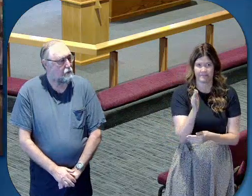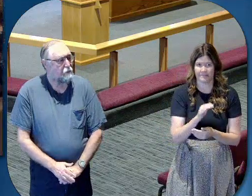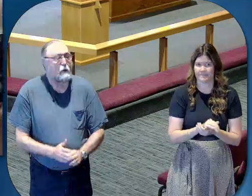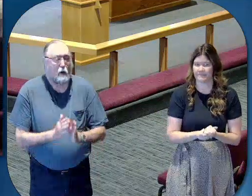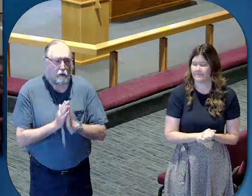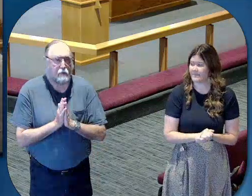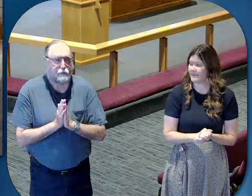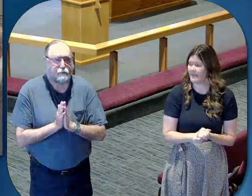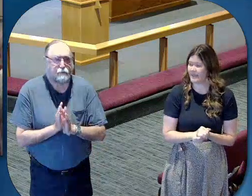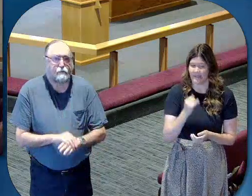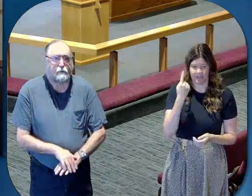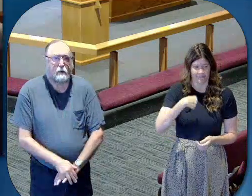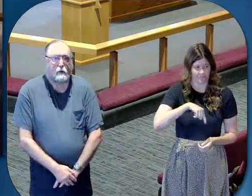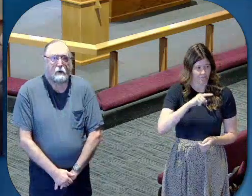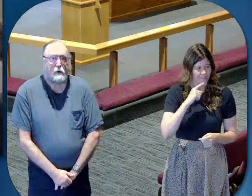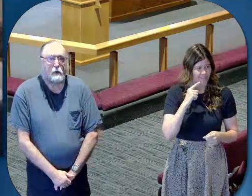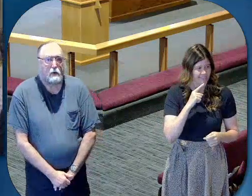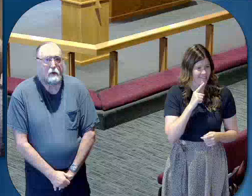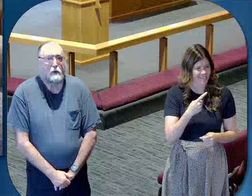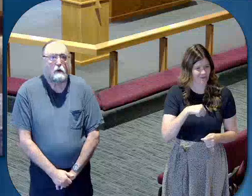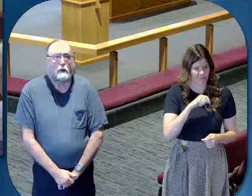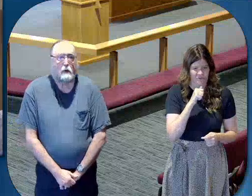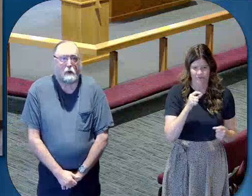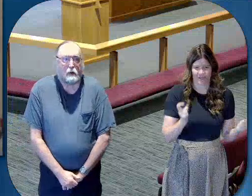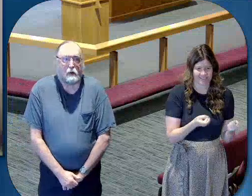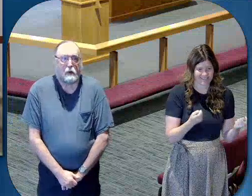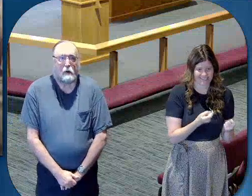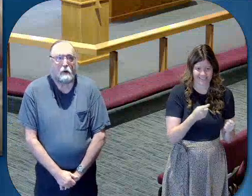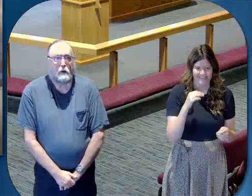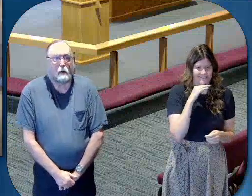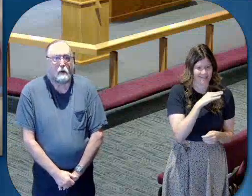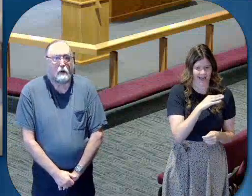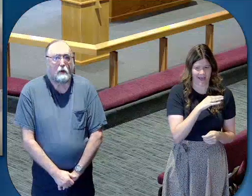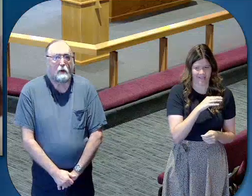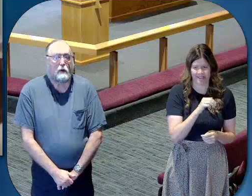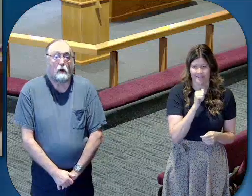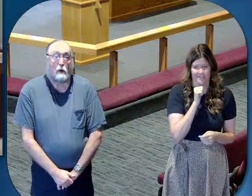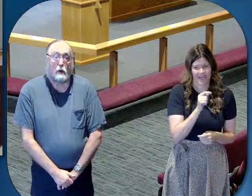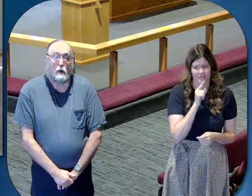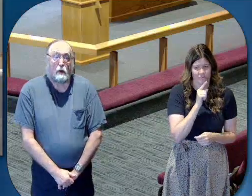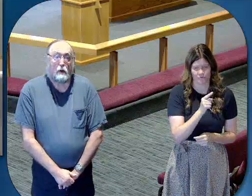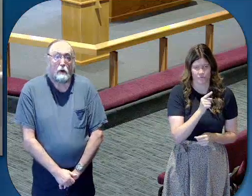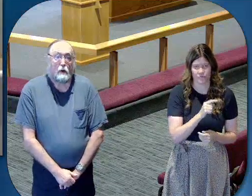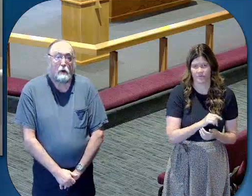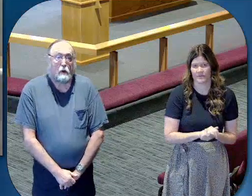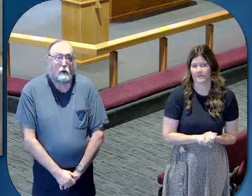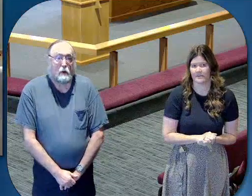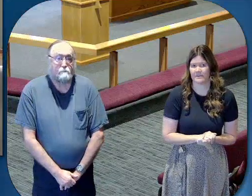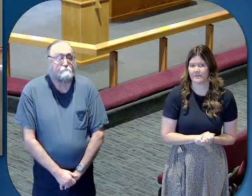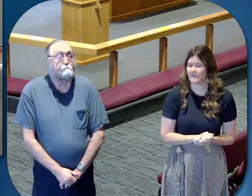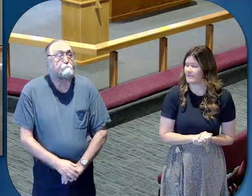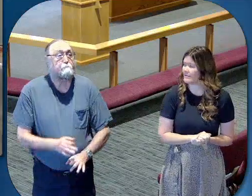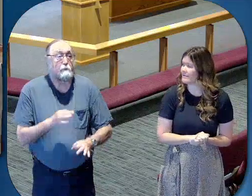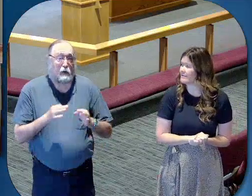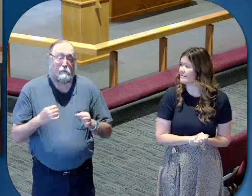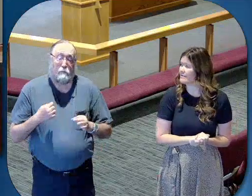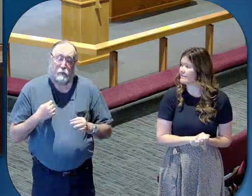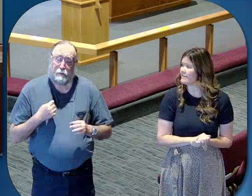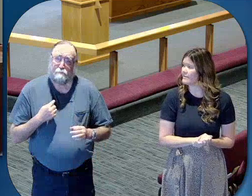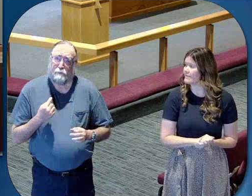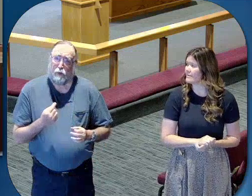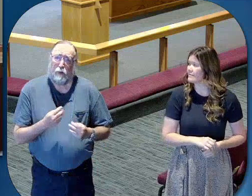Amen. If we say we have no sin, we deceive ourselves, and the truth is not in us.